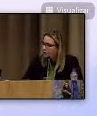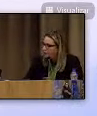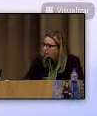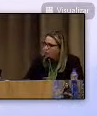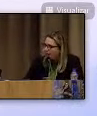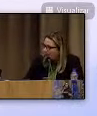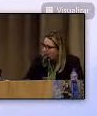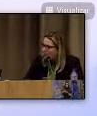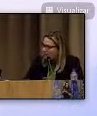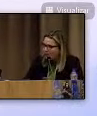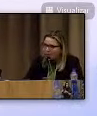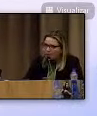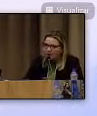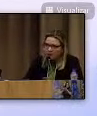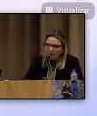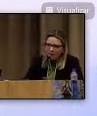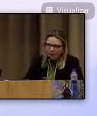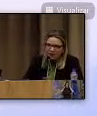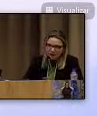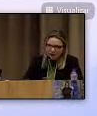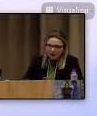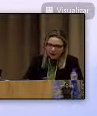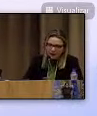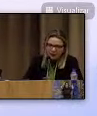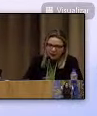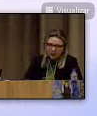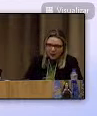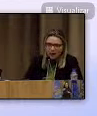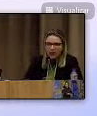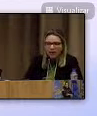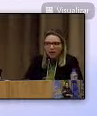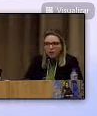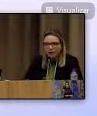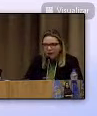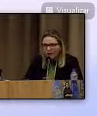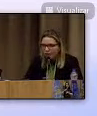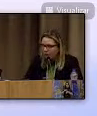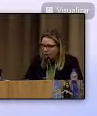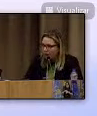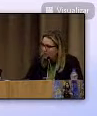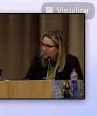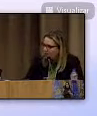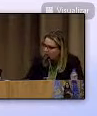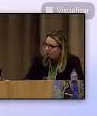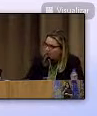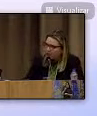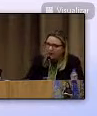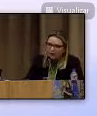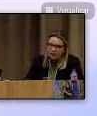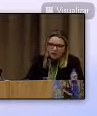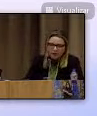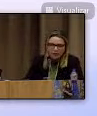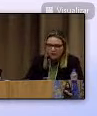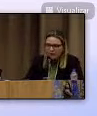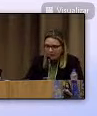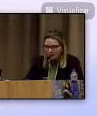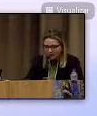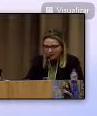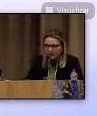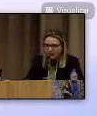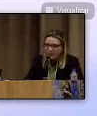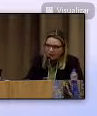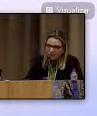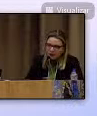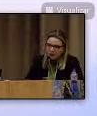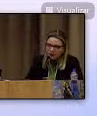for whichever way it was, maybe unstructured, but whatever we needed at the moment was to help as much as we could